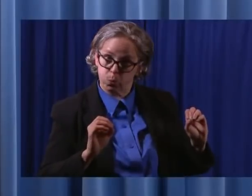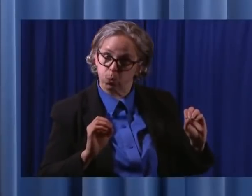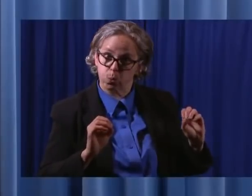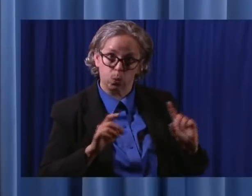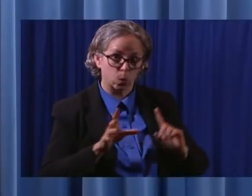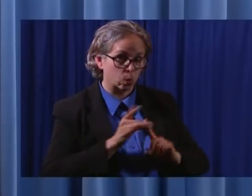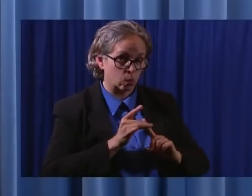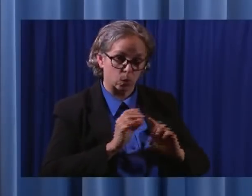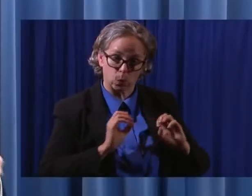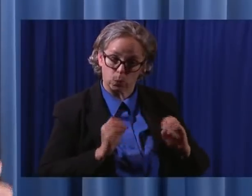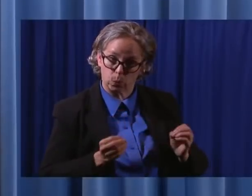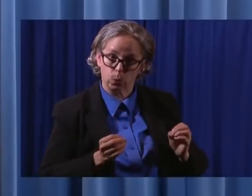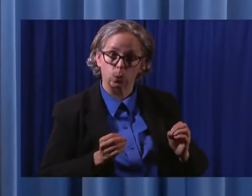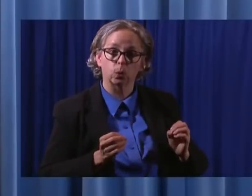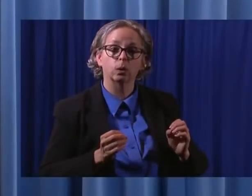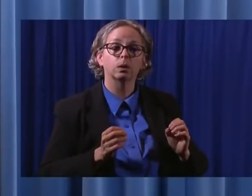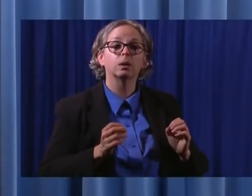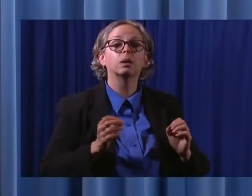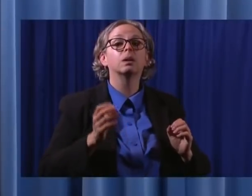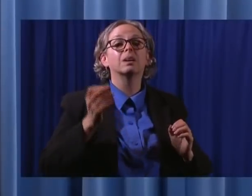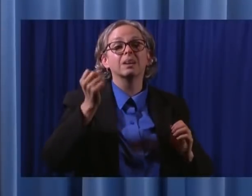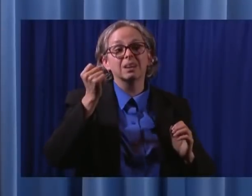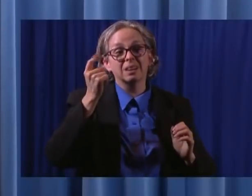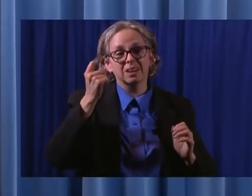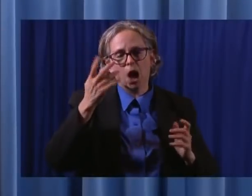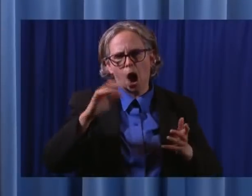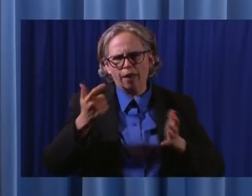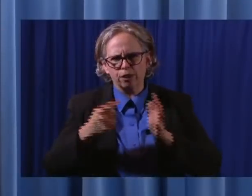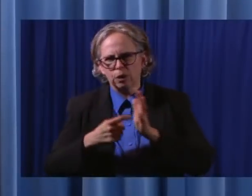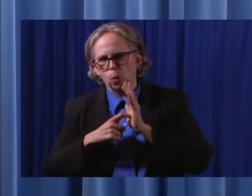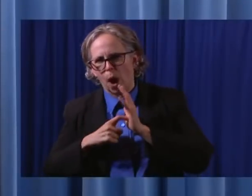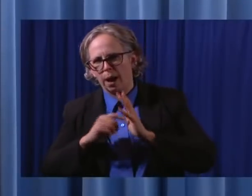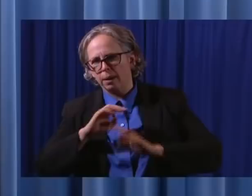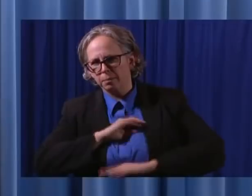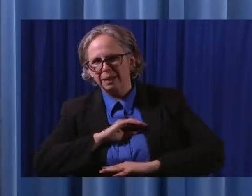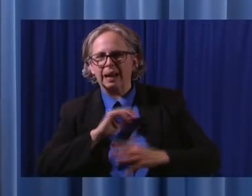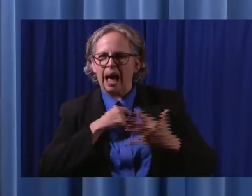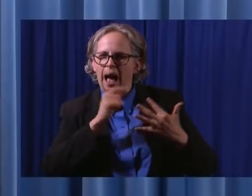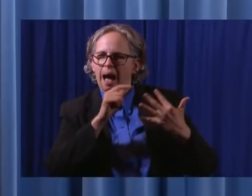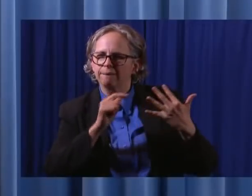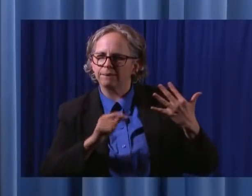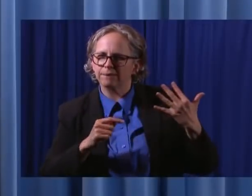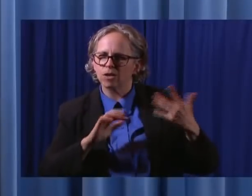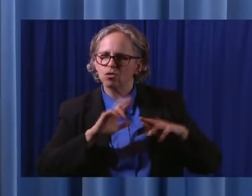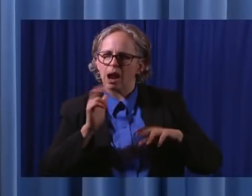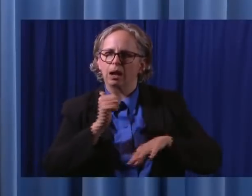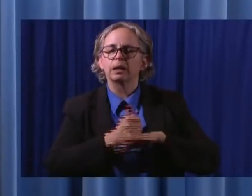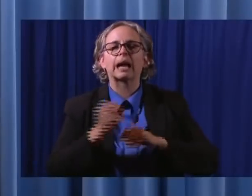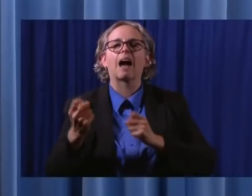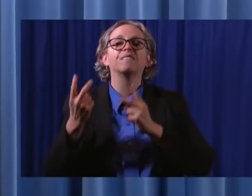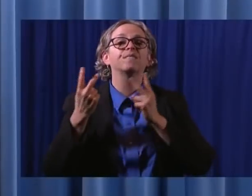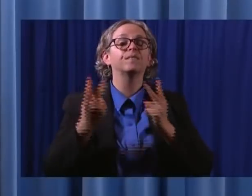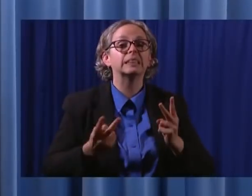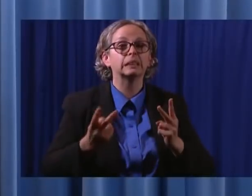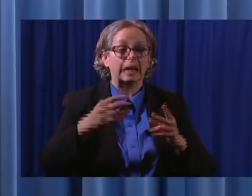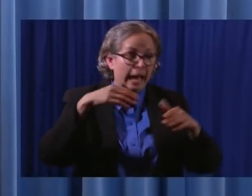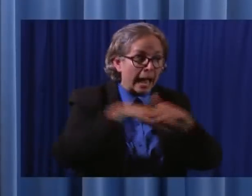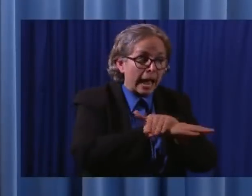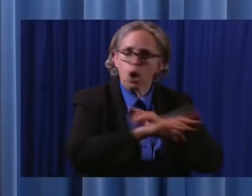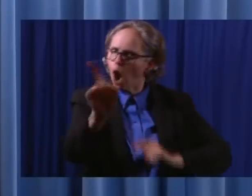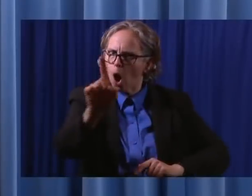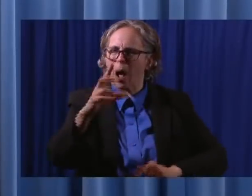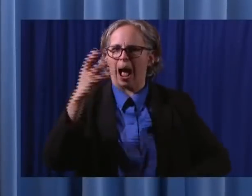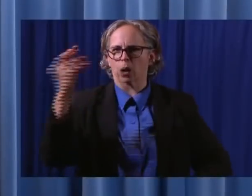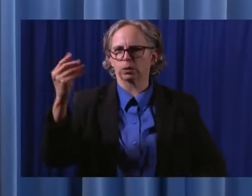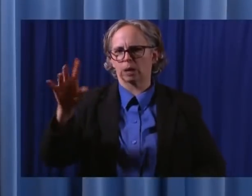then other things have to take place as well. Then visitation can take place outside. It's summer.